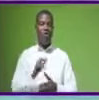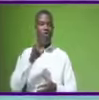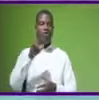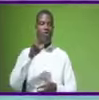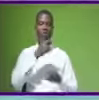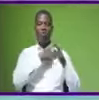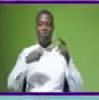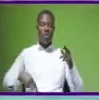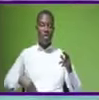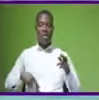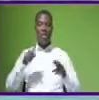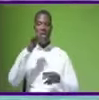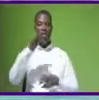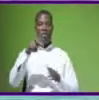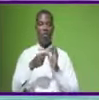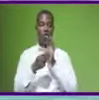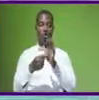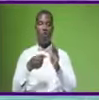odo